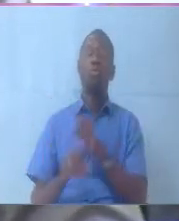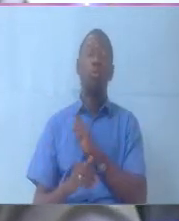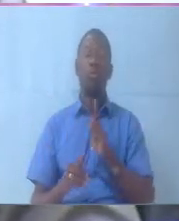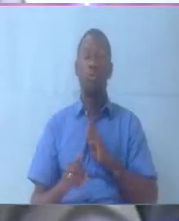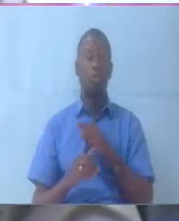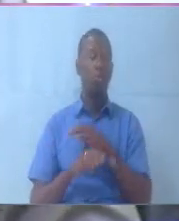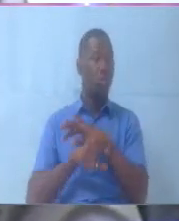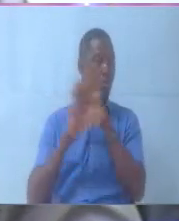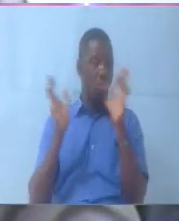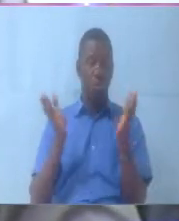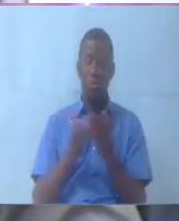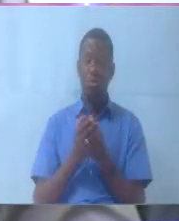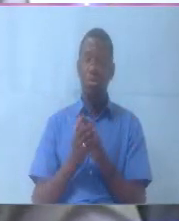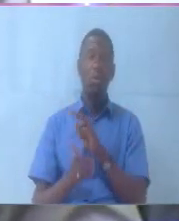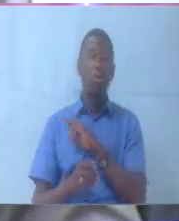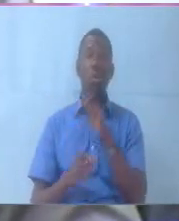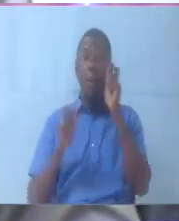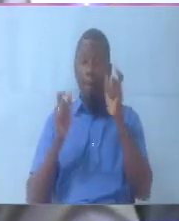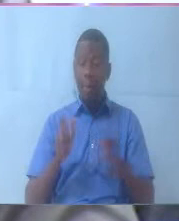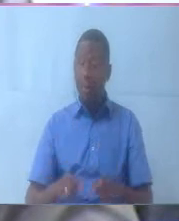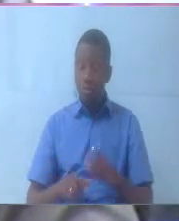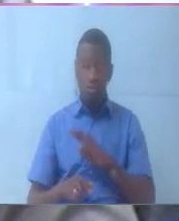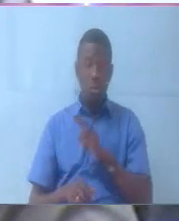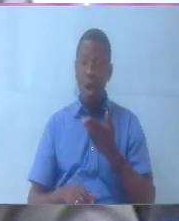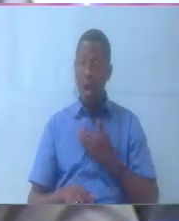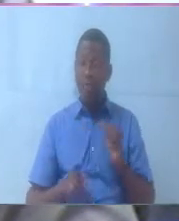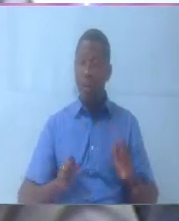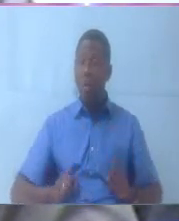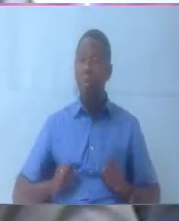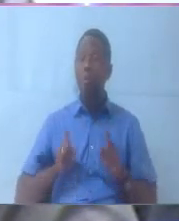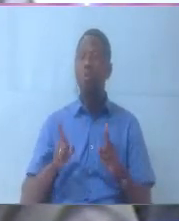No one will have an opportunity to back out.